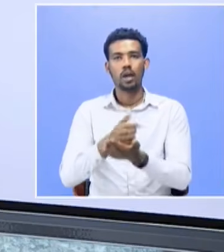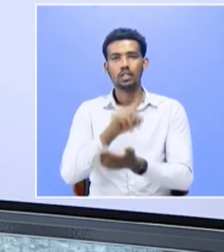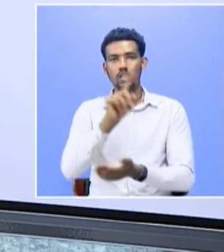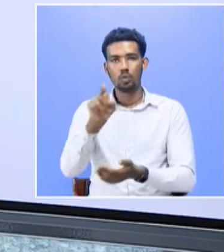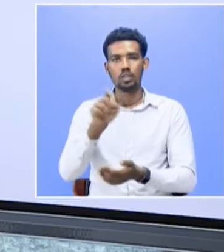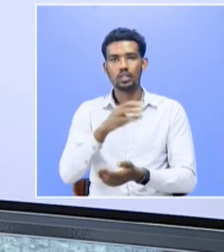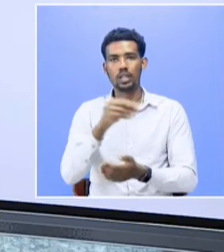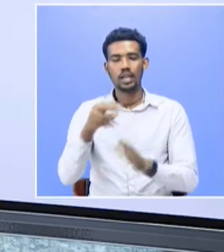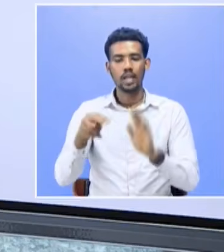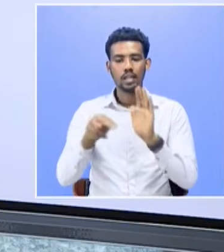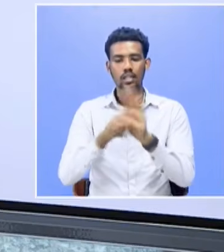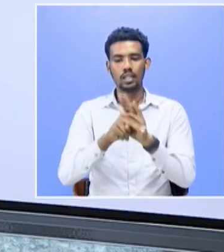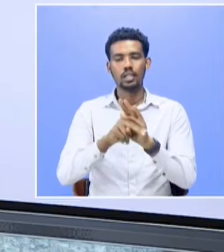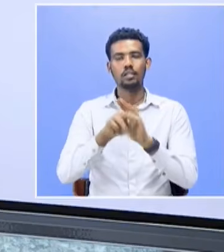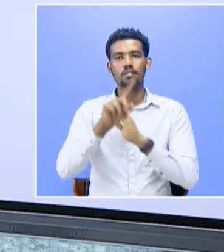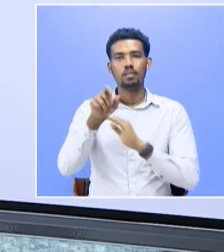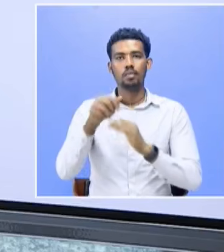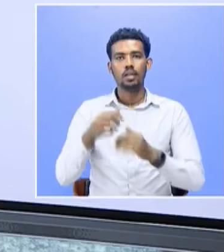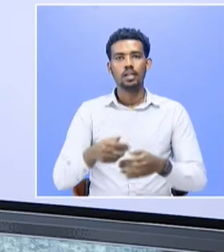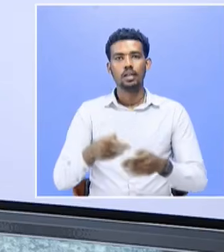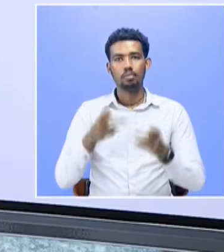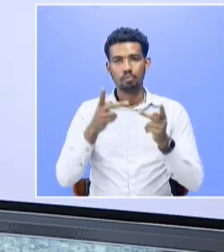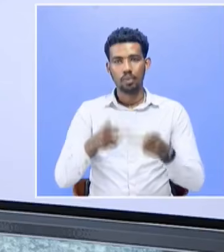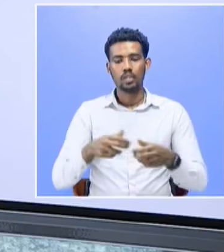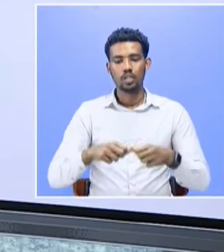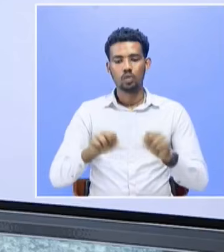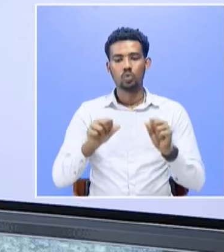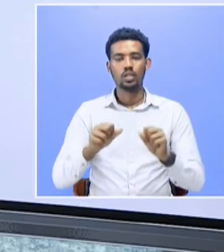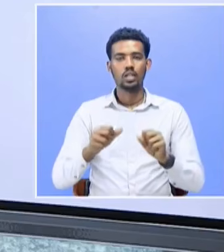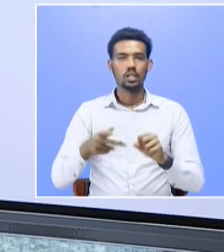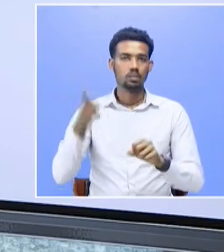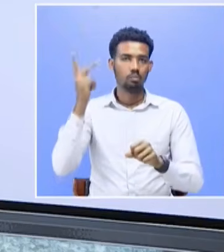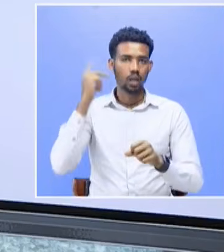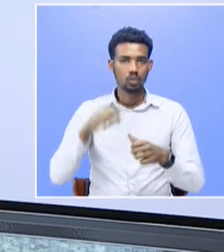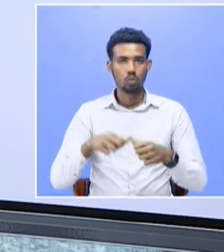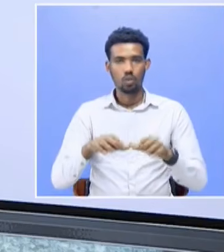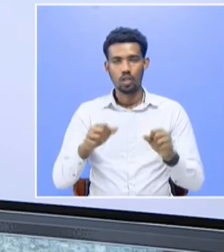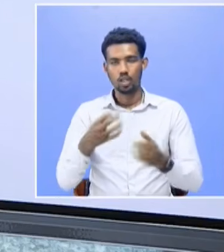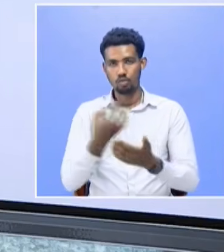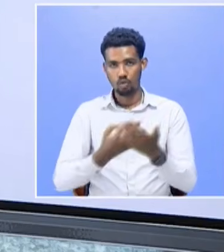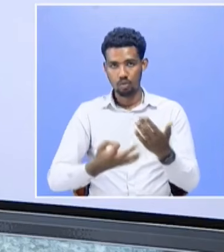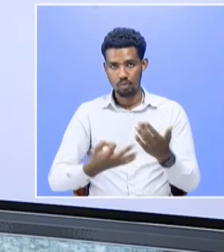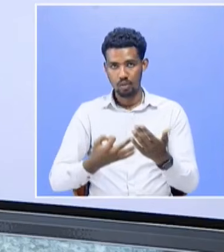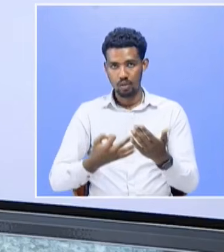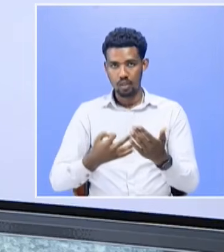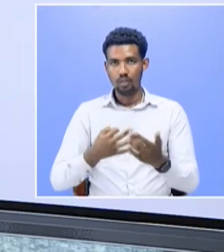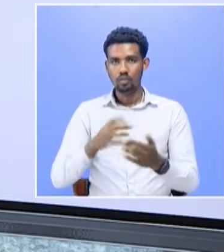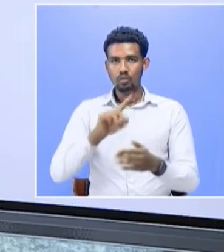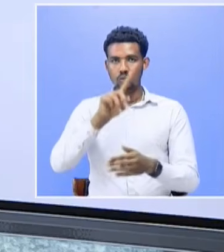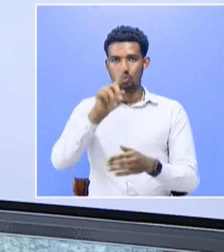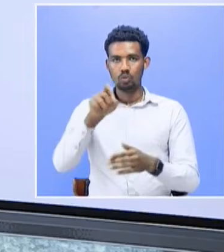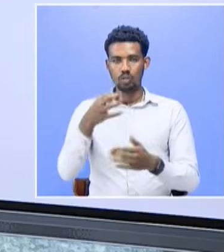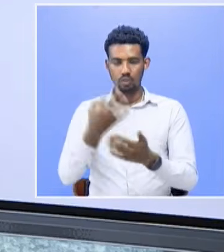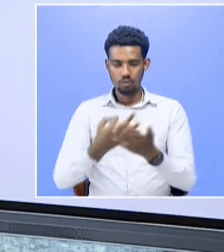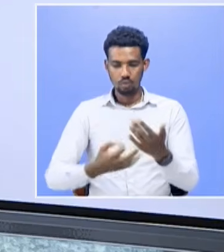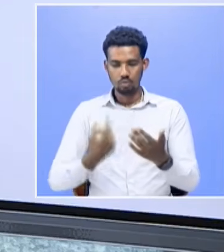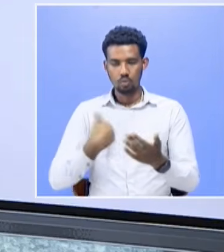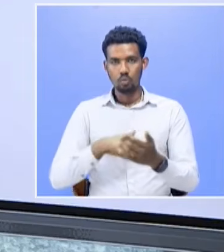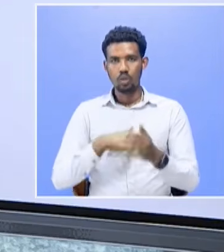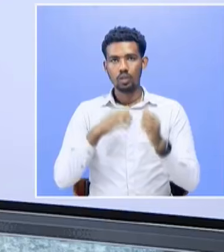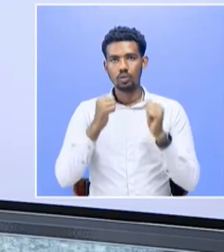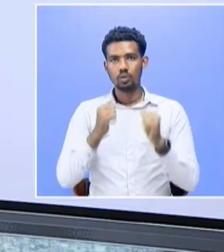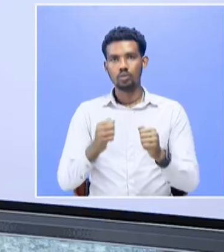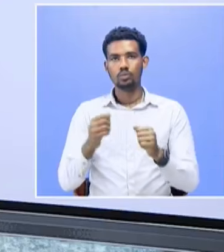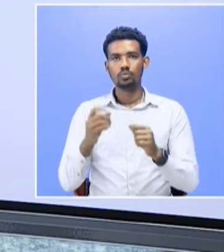and present continuous form and past continuous form. We make it question form like we used do